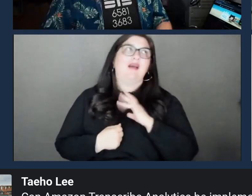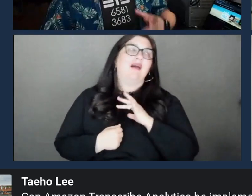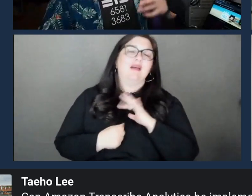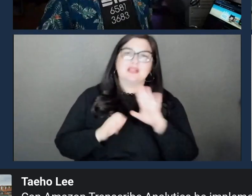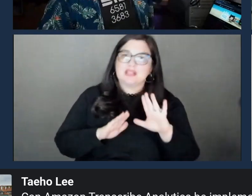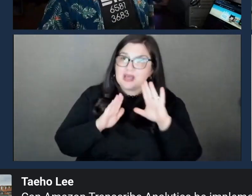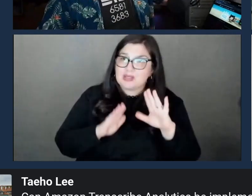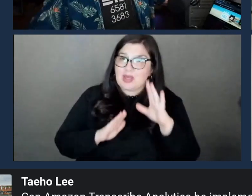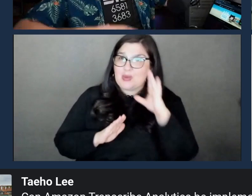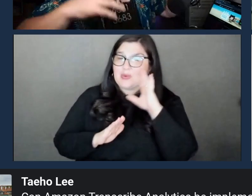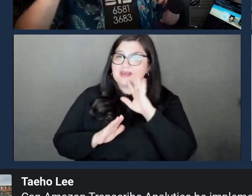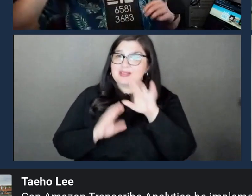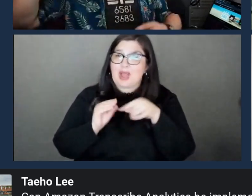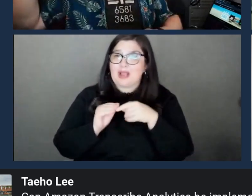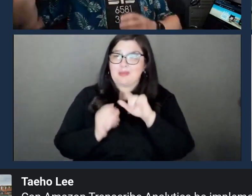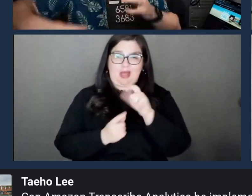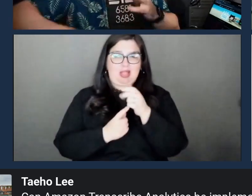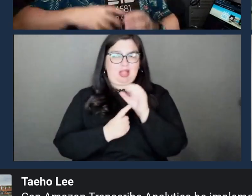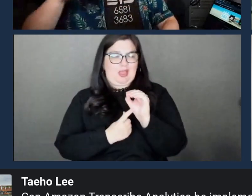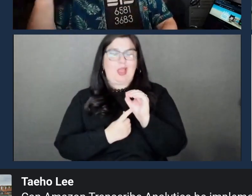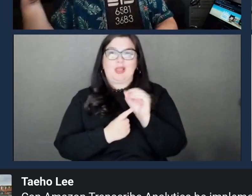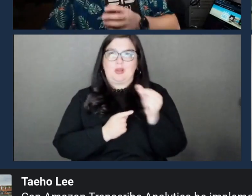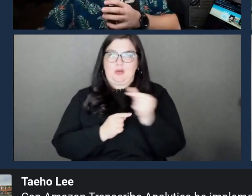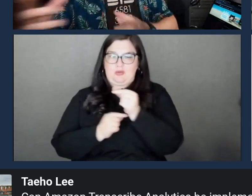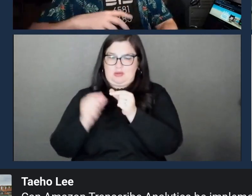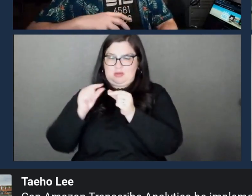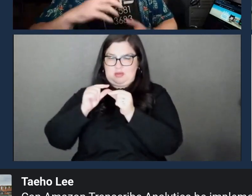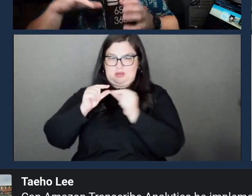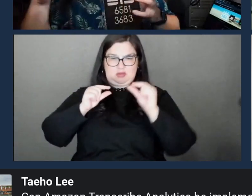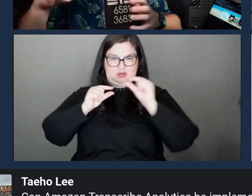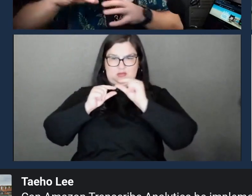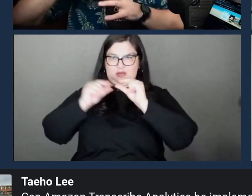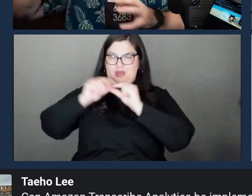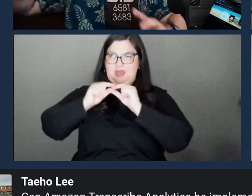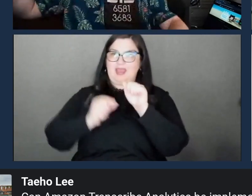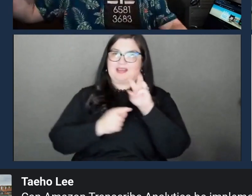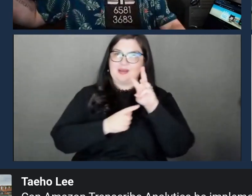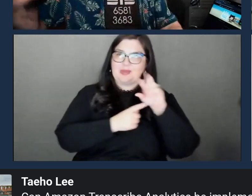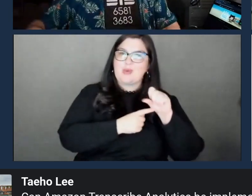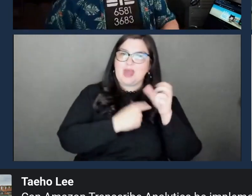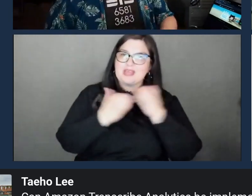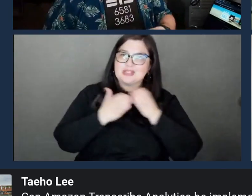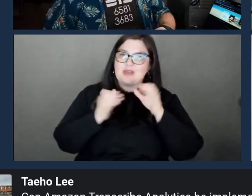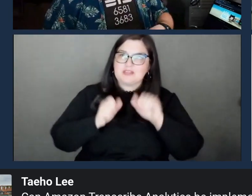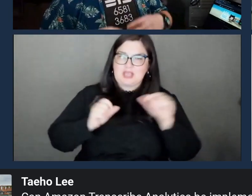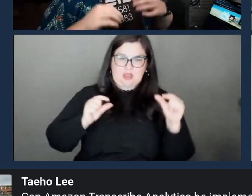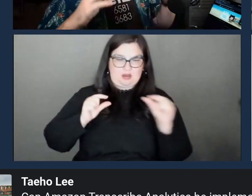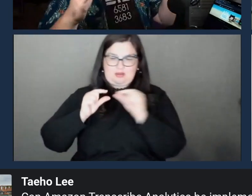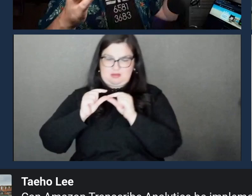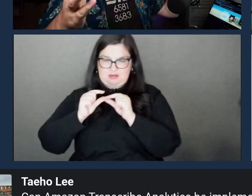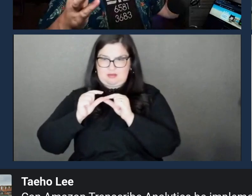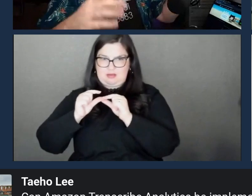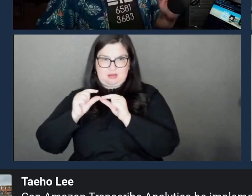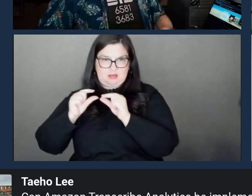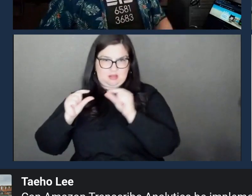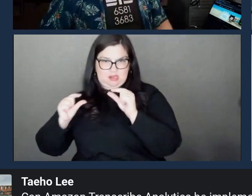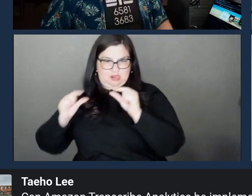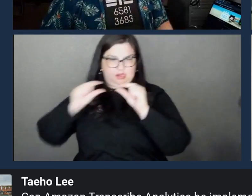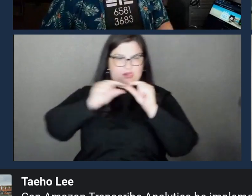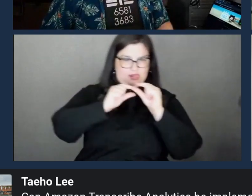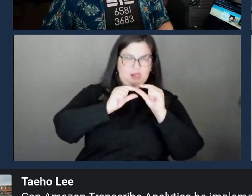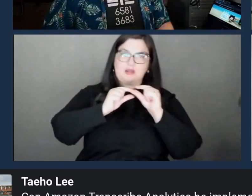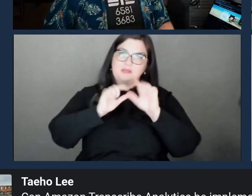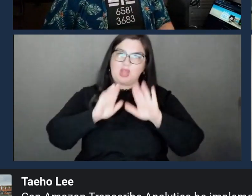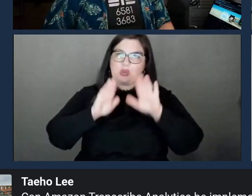Lego blocks, different AI services you can kind of mix and match to make great things. But just